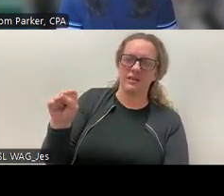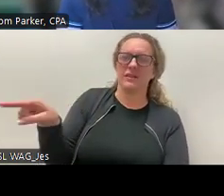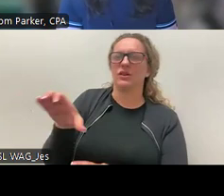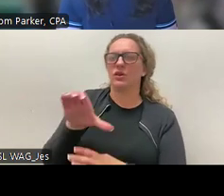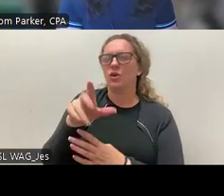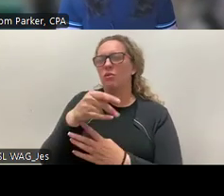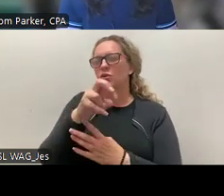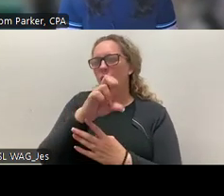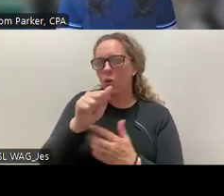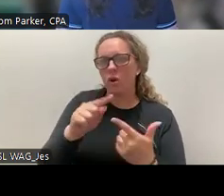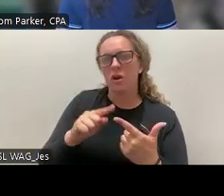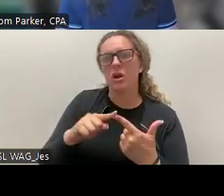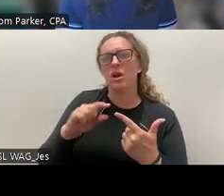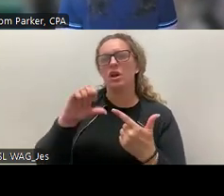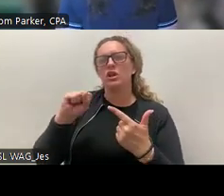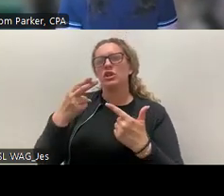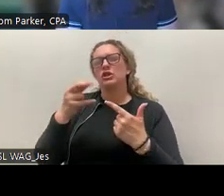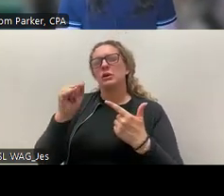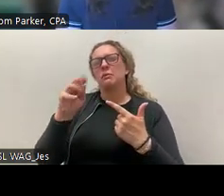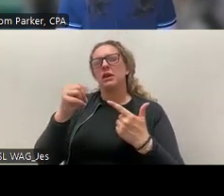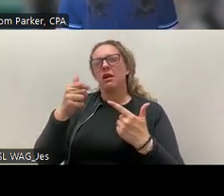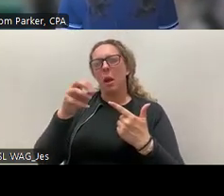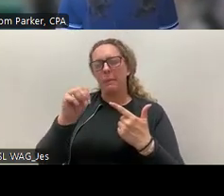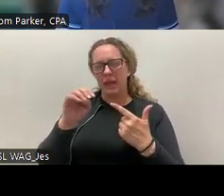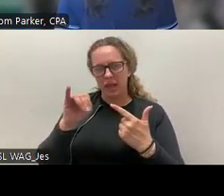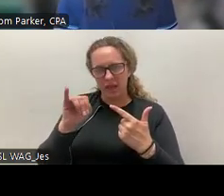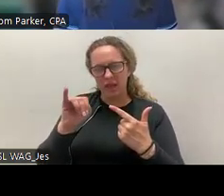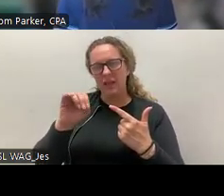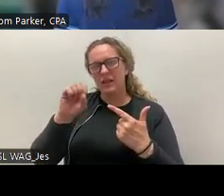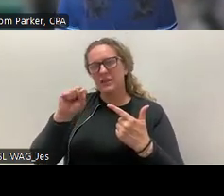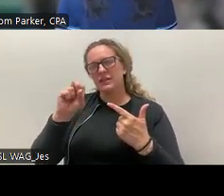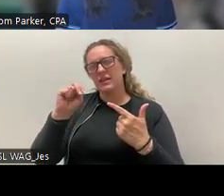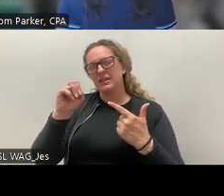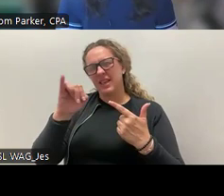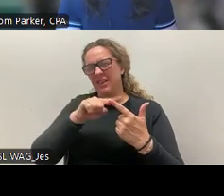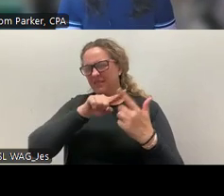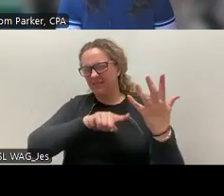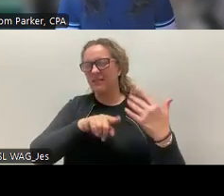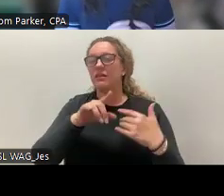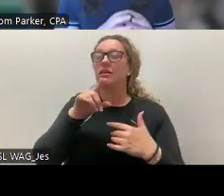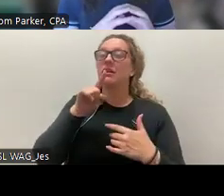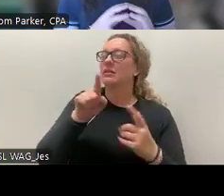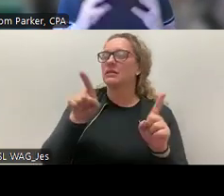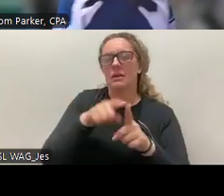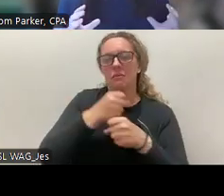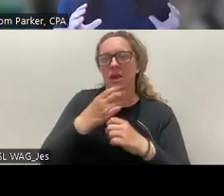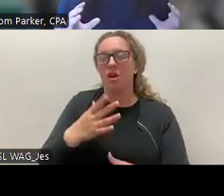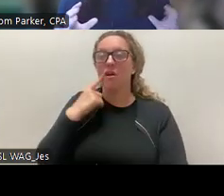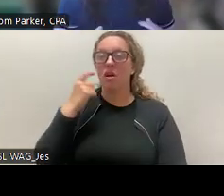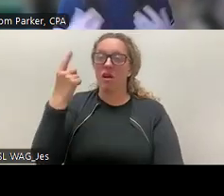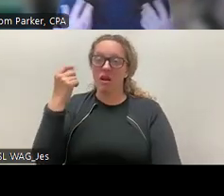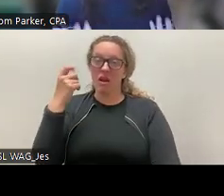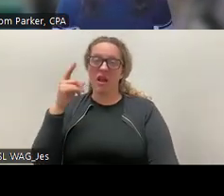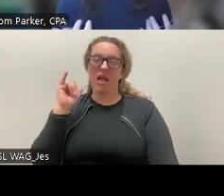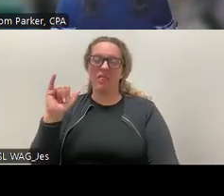Persona, Shin Megami Tensei. And one of the strengths of this game is the tutorial is very linear,